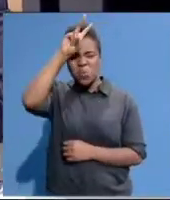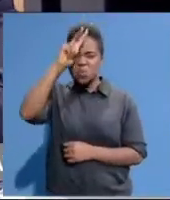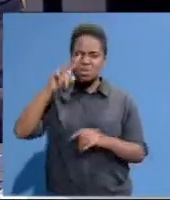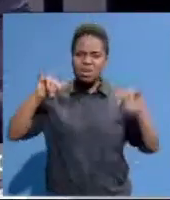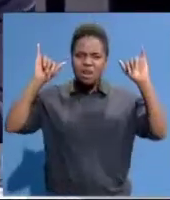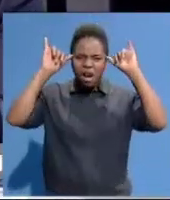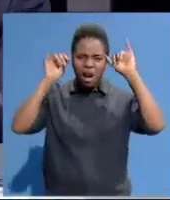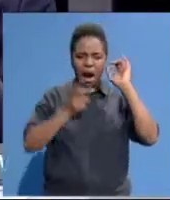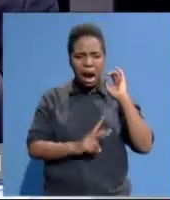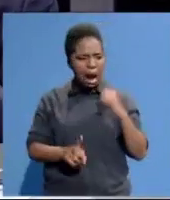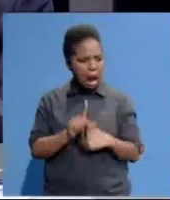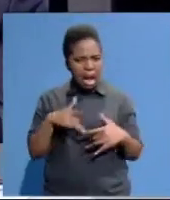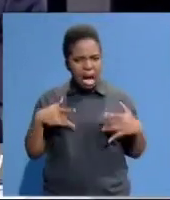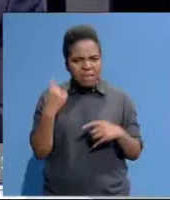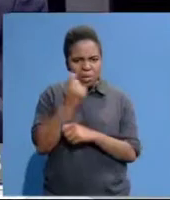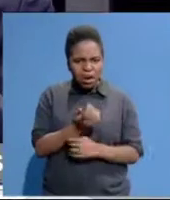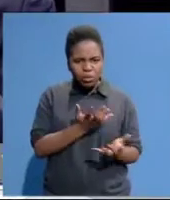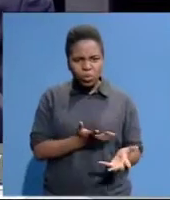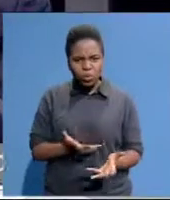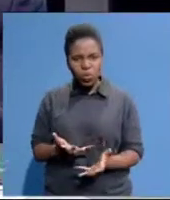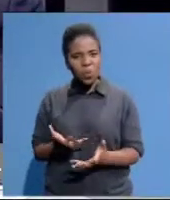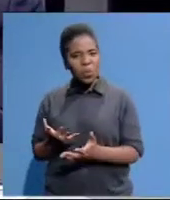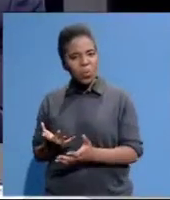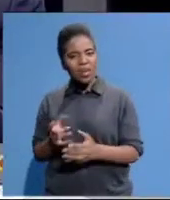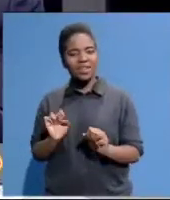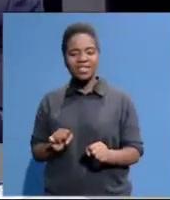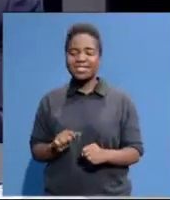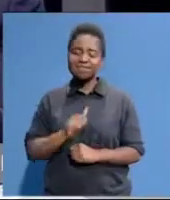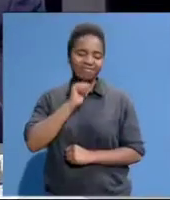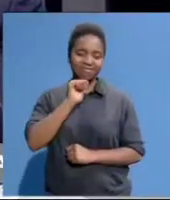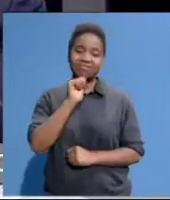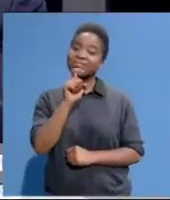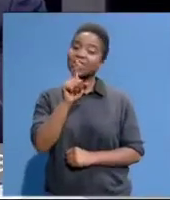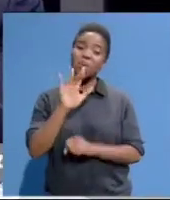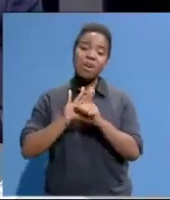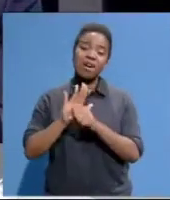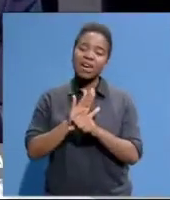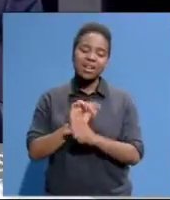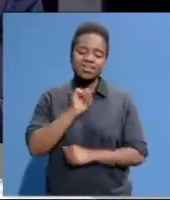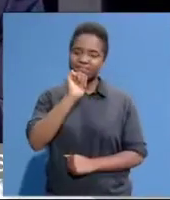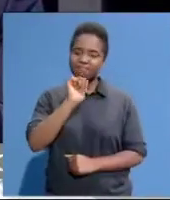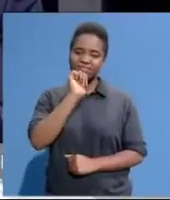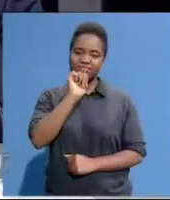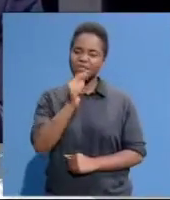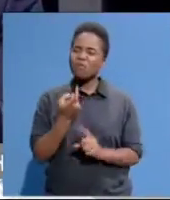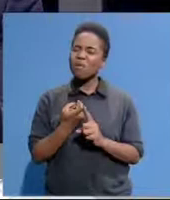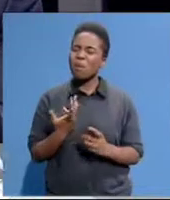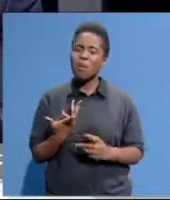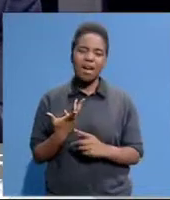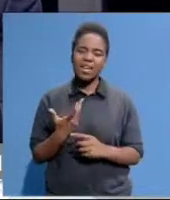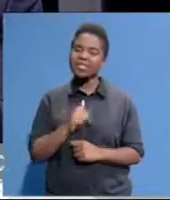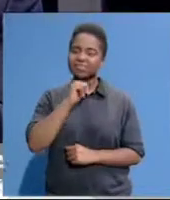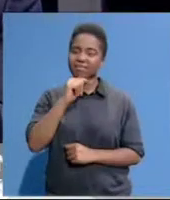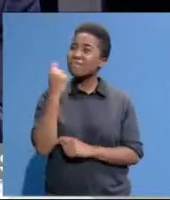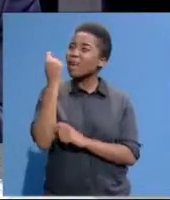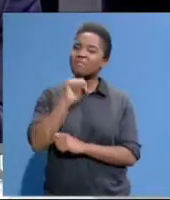emakhaya. So the beauty about it is that it really doesn't matter where you come from. It is who you are and what you make out of your life,